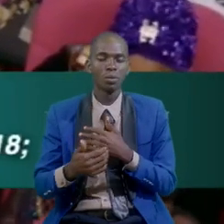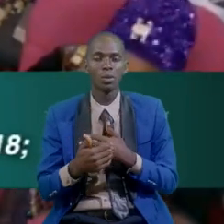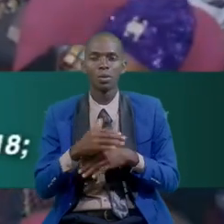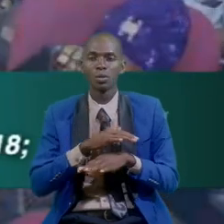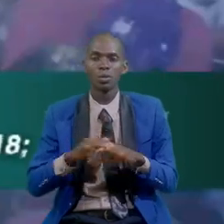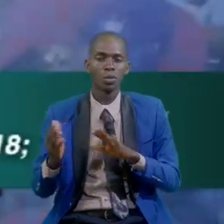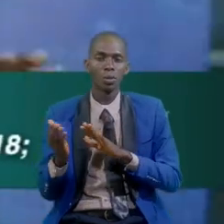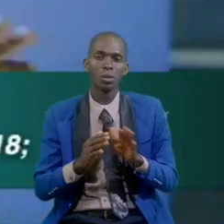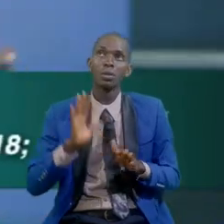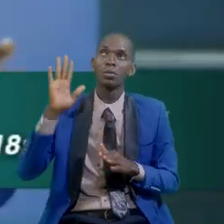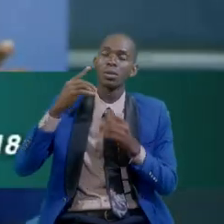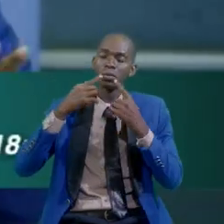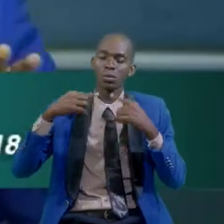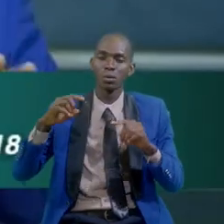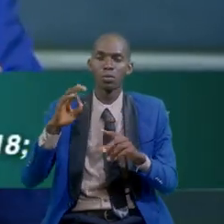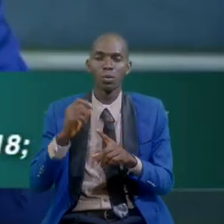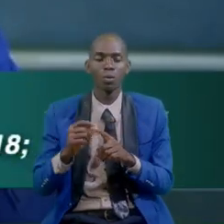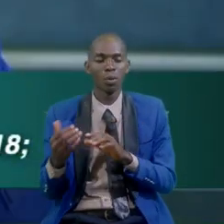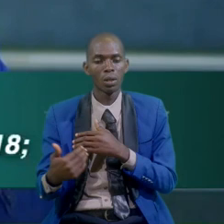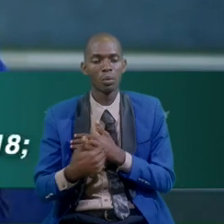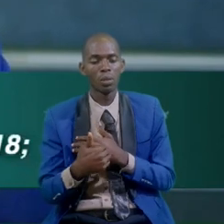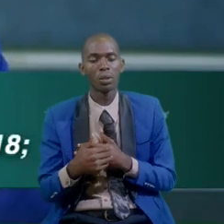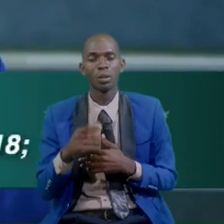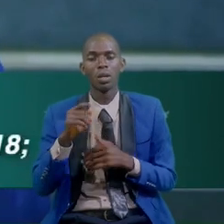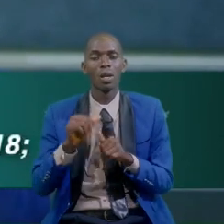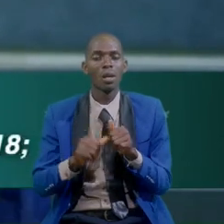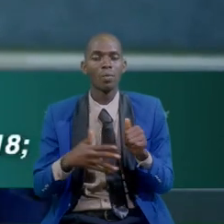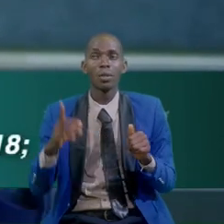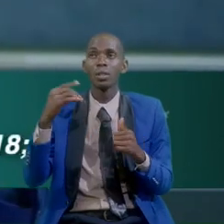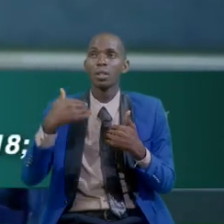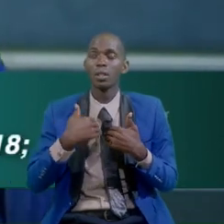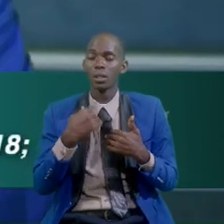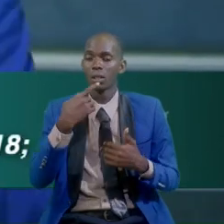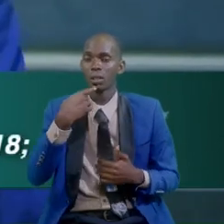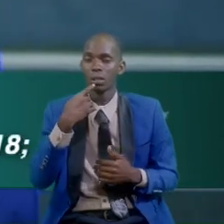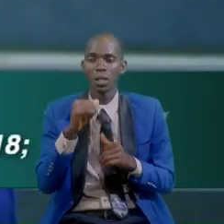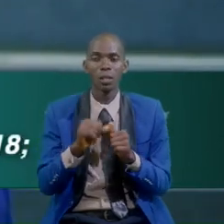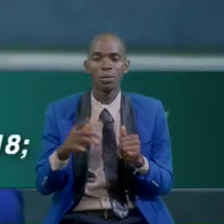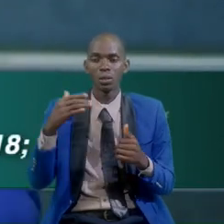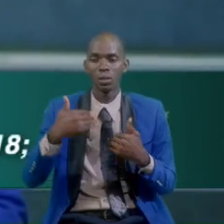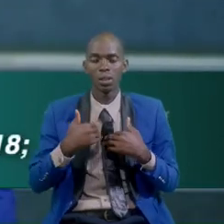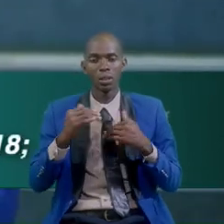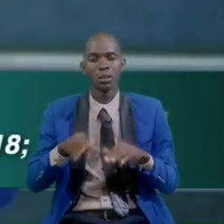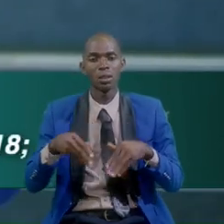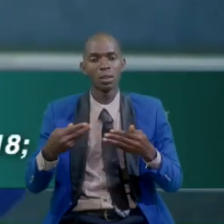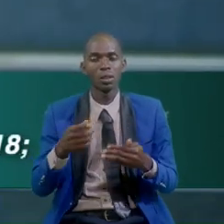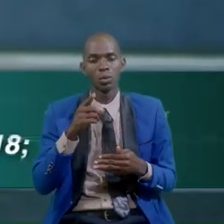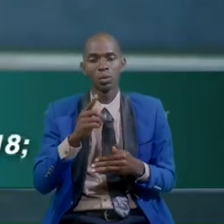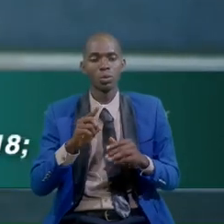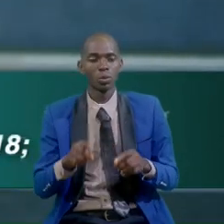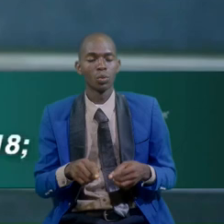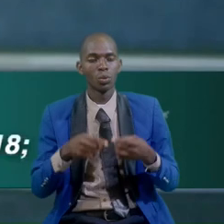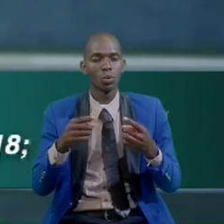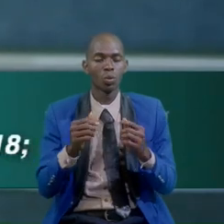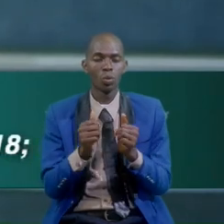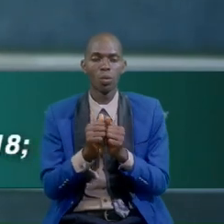declaration behind. Everything he has said, everything he has given, you go with